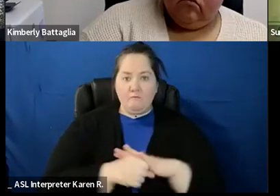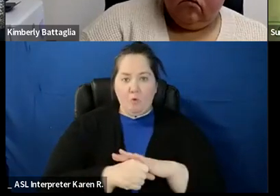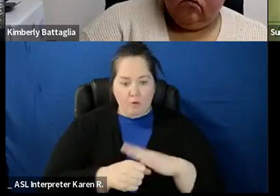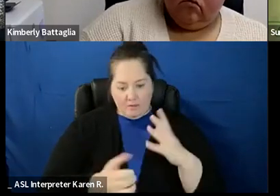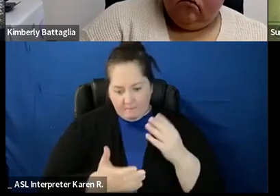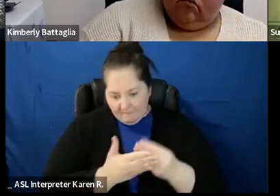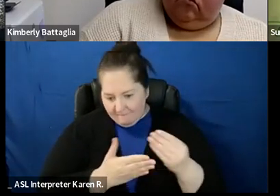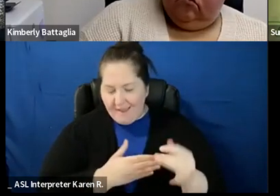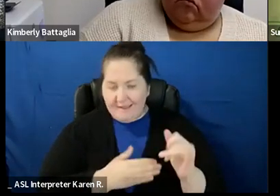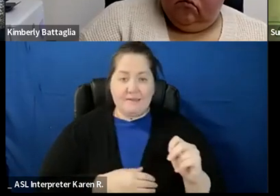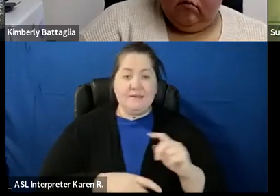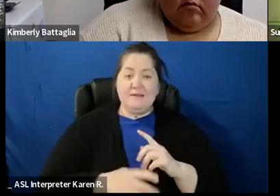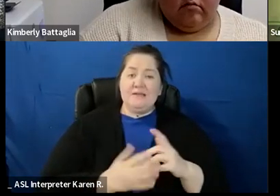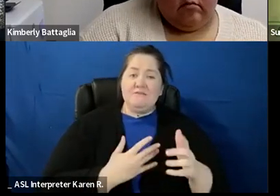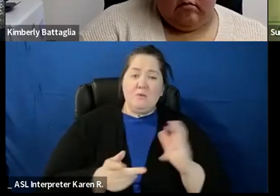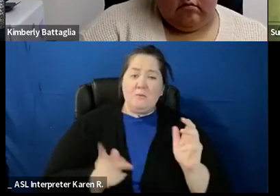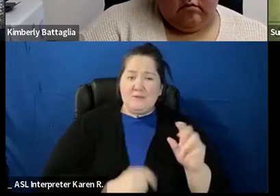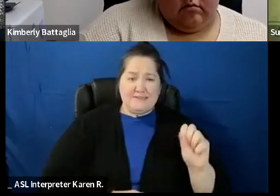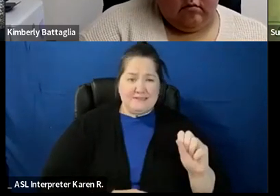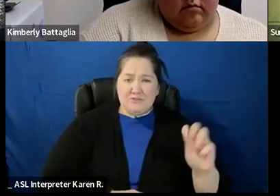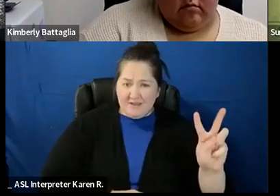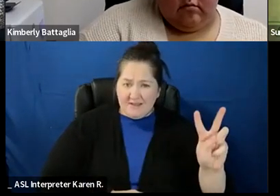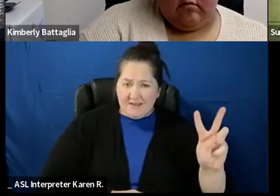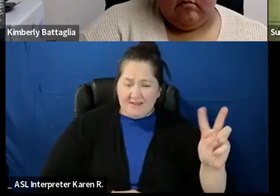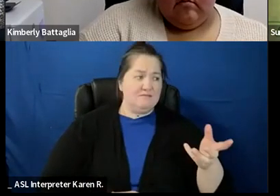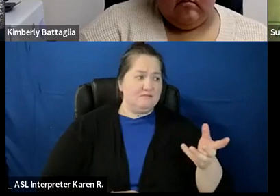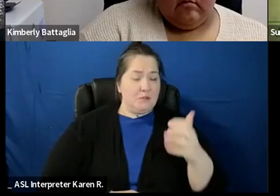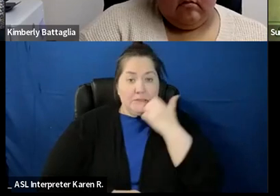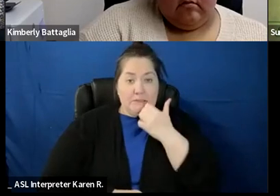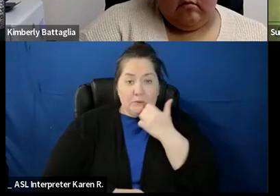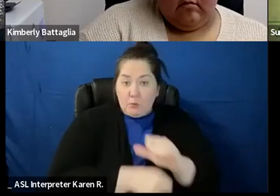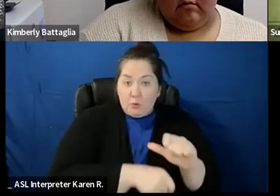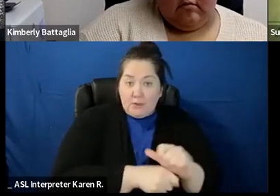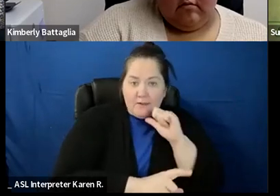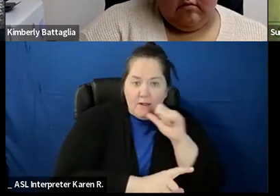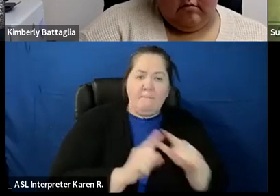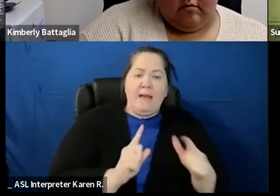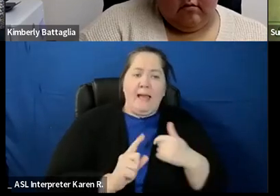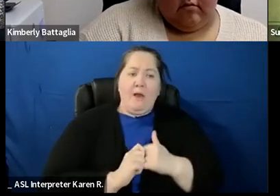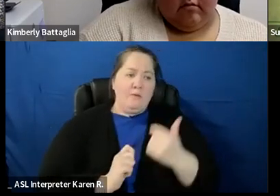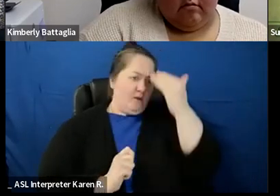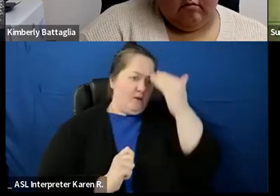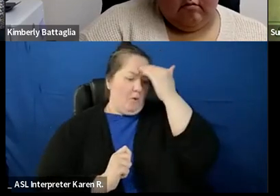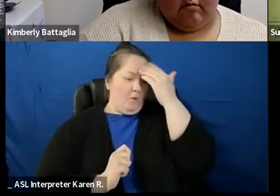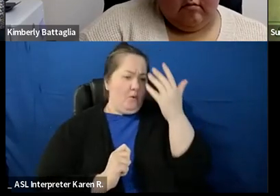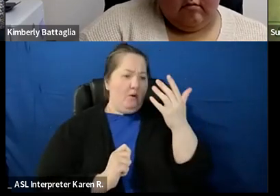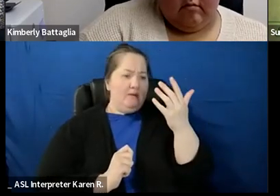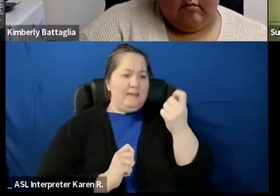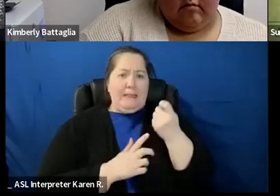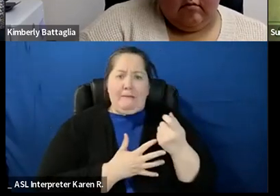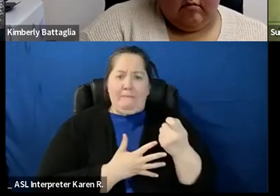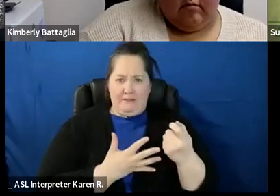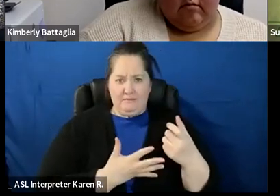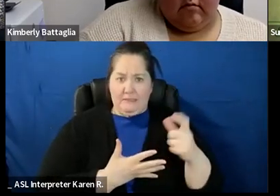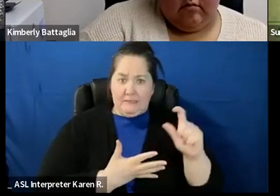folks who, sexual violence, may not be their day-to-day. How do they at least know this, know the bits that they need to know? Like, how do they